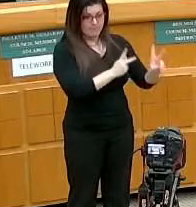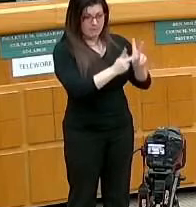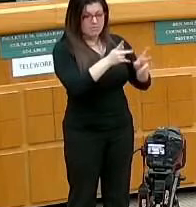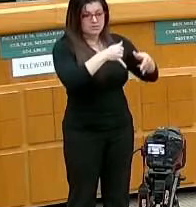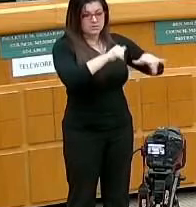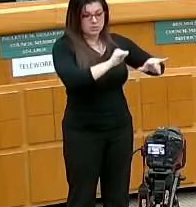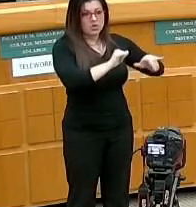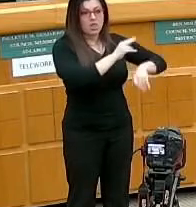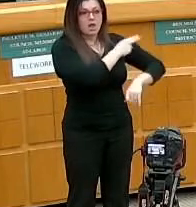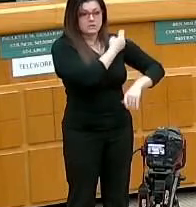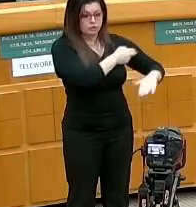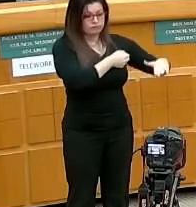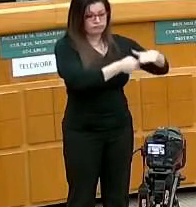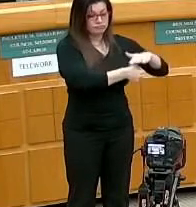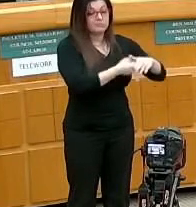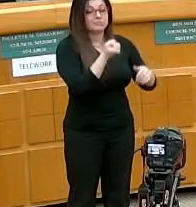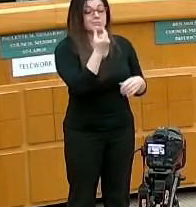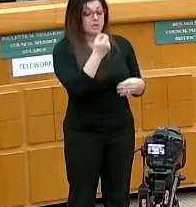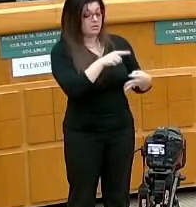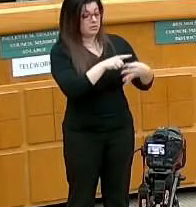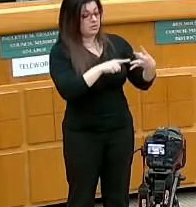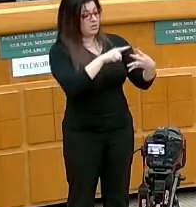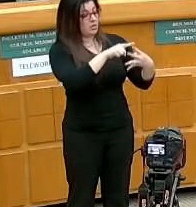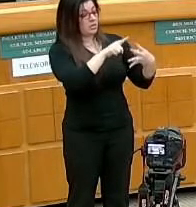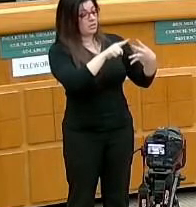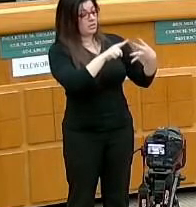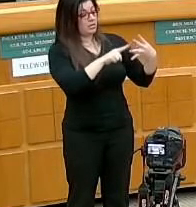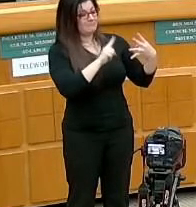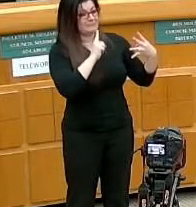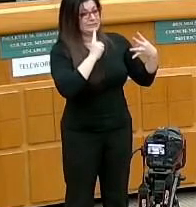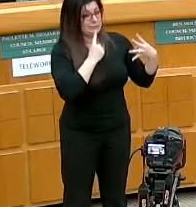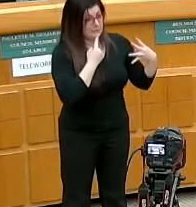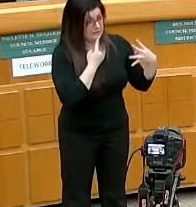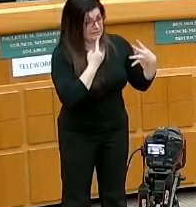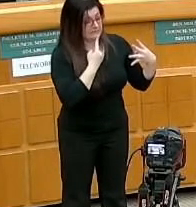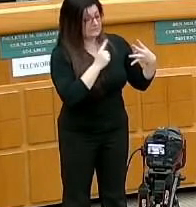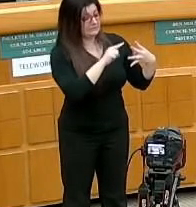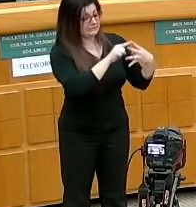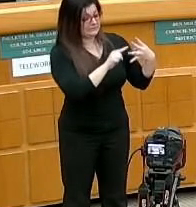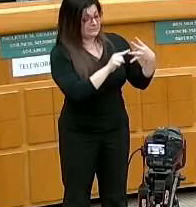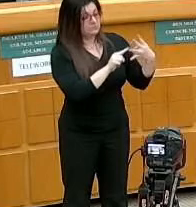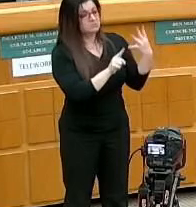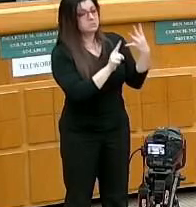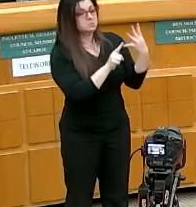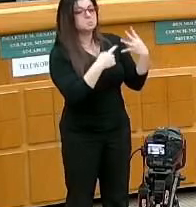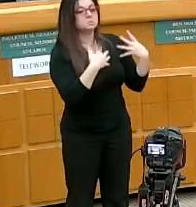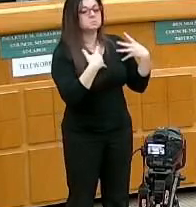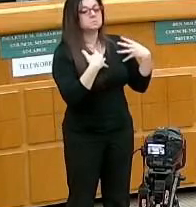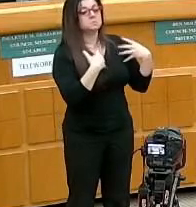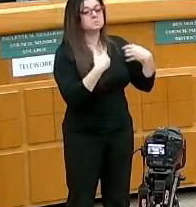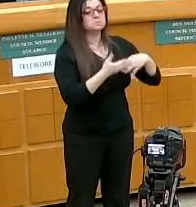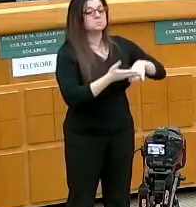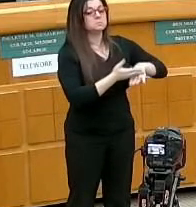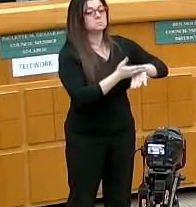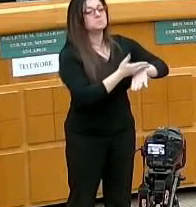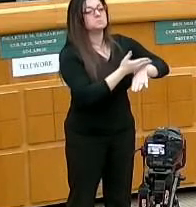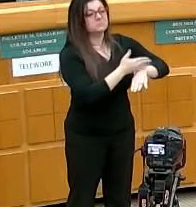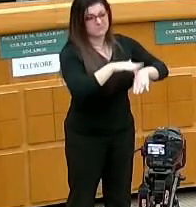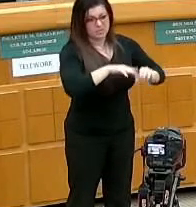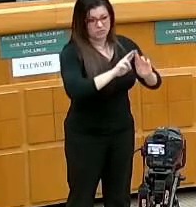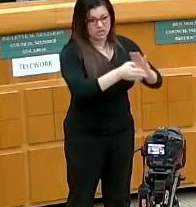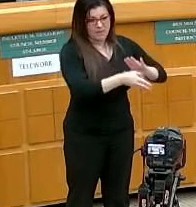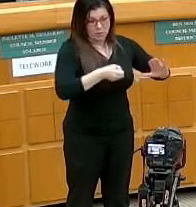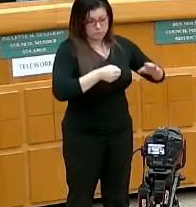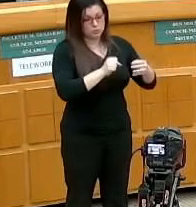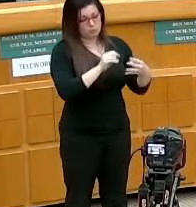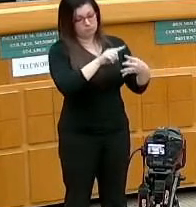hospital, 3 are in critical condition, and 1 is what we call just recovering. So that's a beginning.